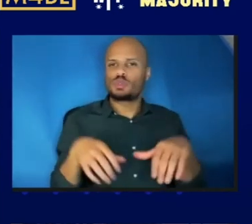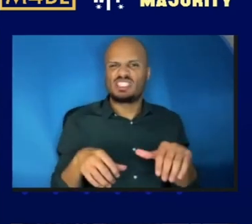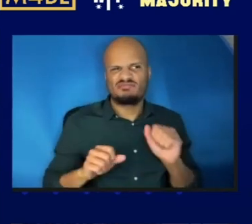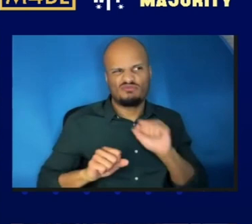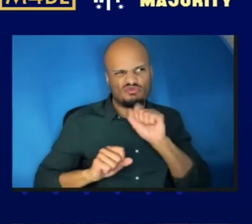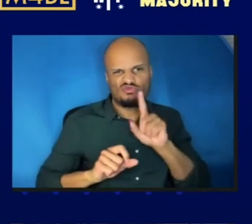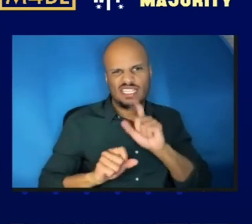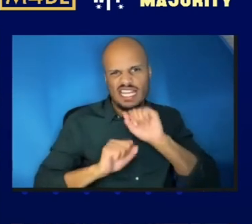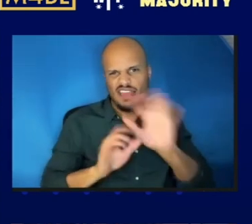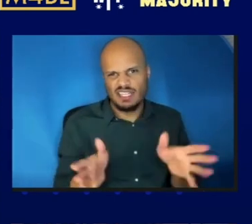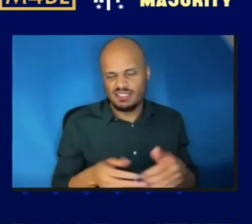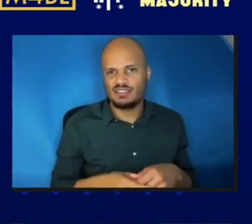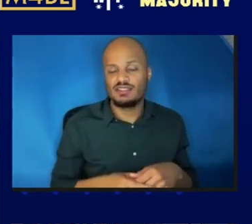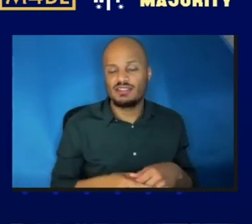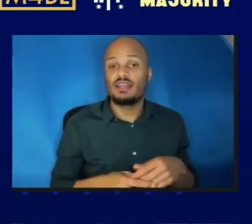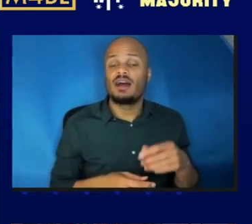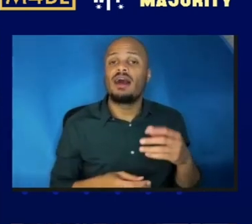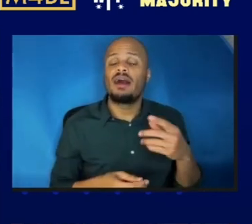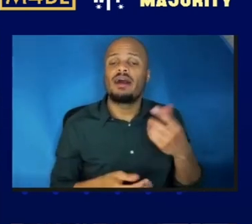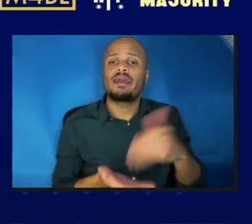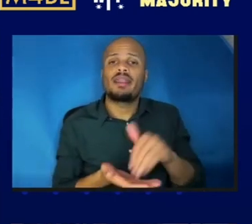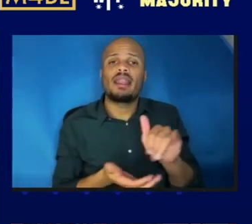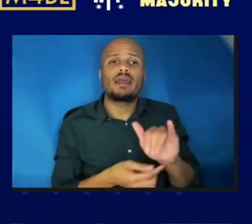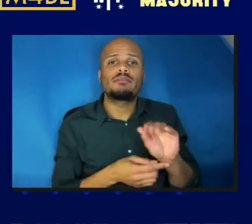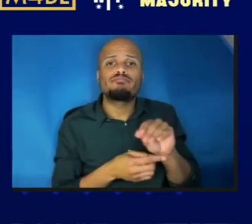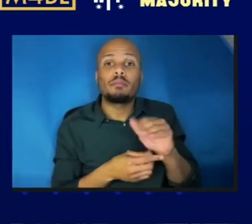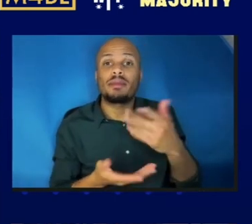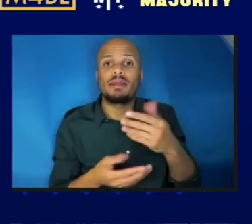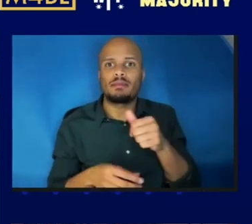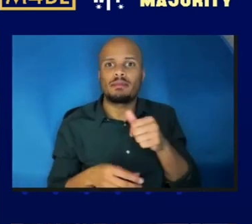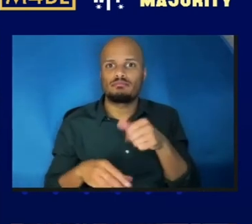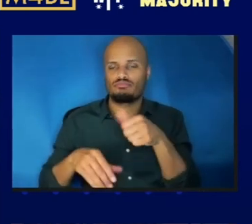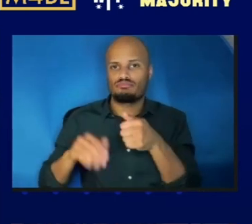really, you know, they agree with you kind of like in private, right?